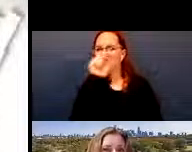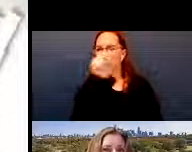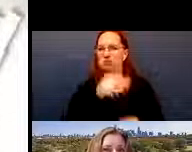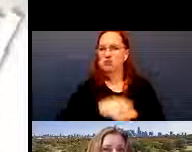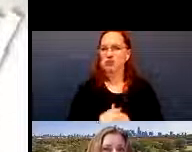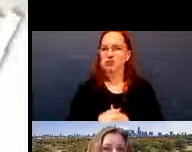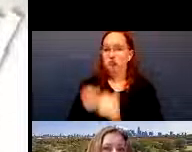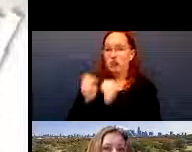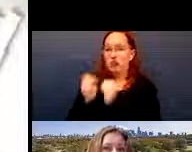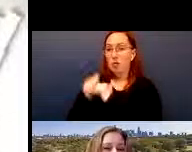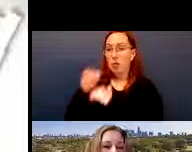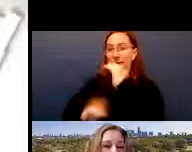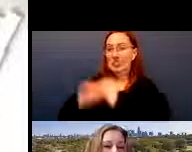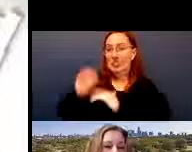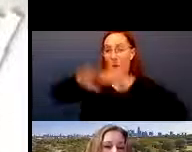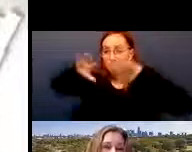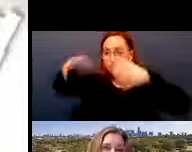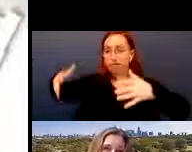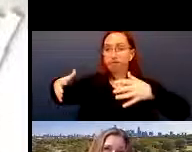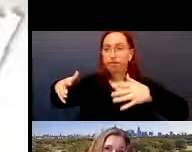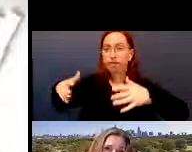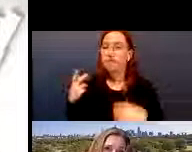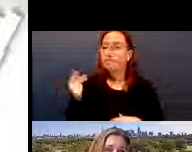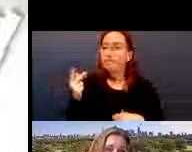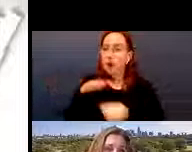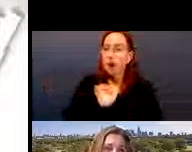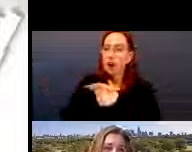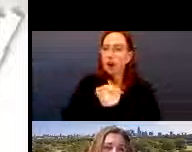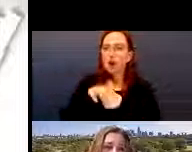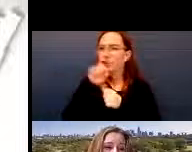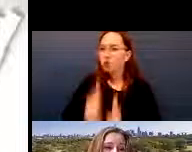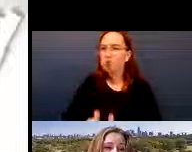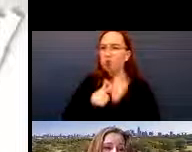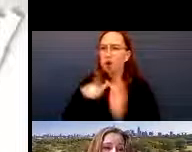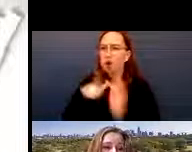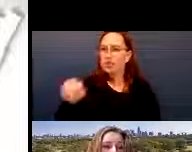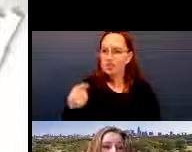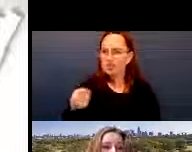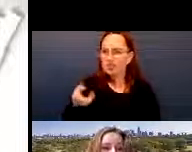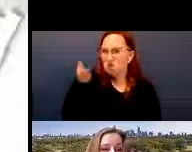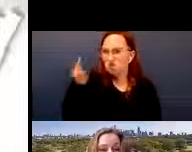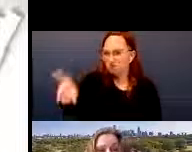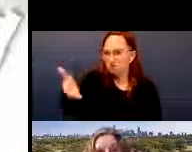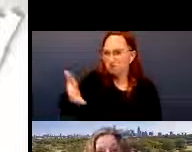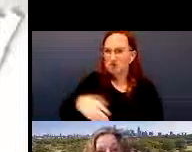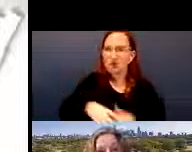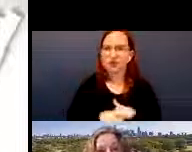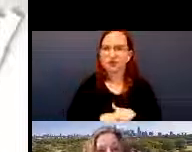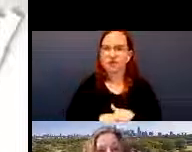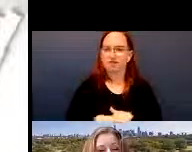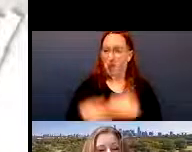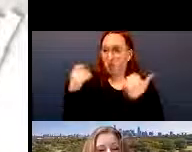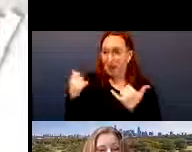see here, and off-leash dog area are located on the current rugby field in place of the surface lots that are there